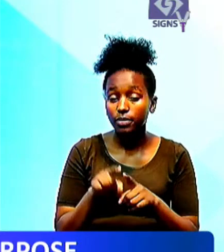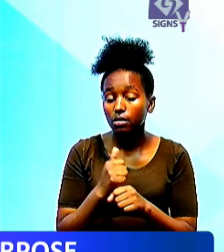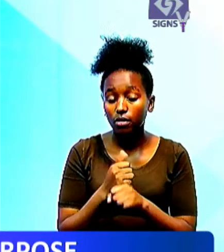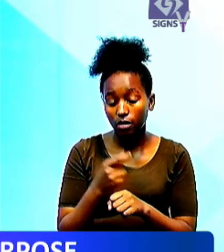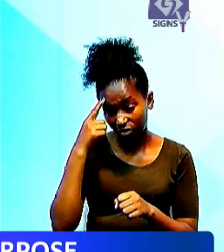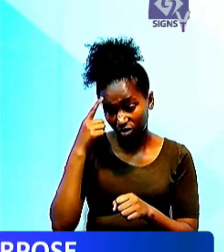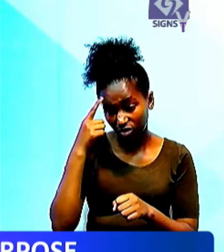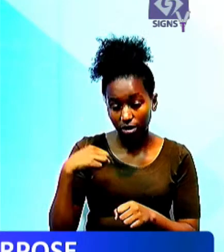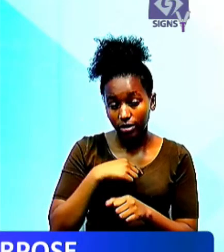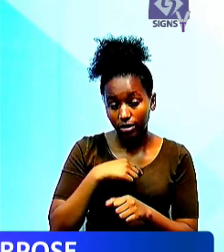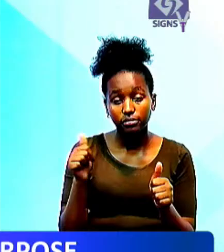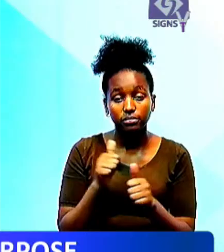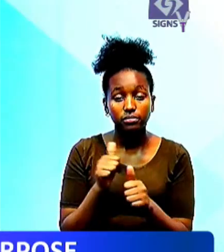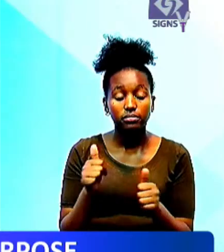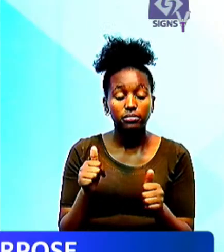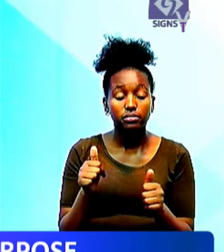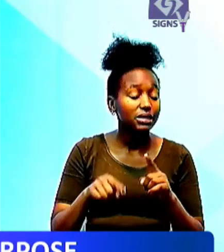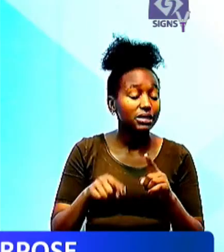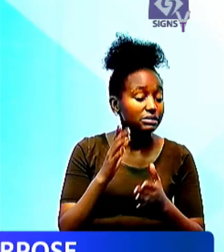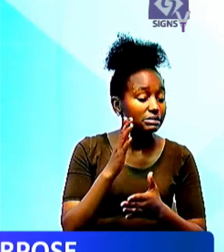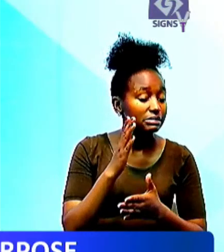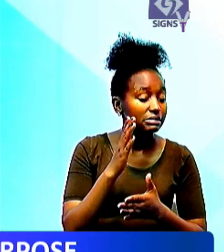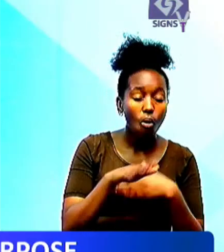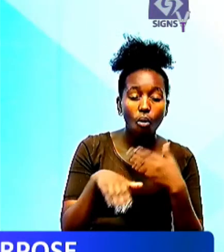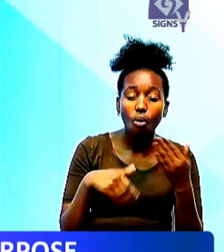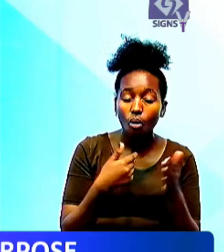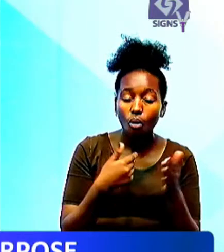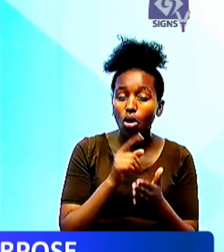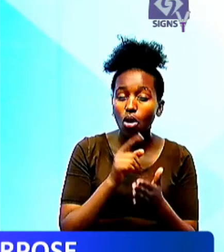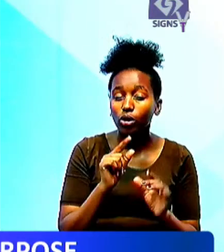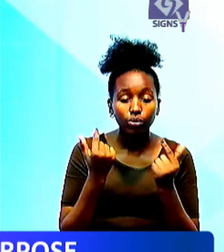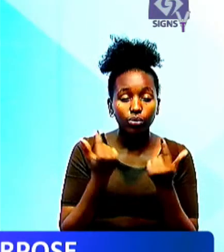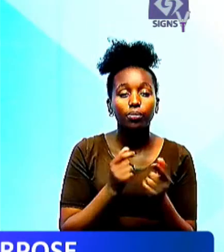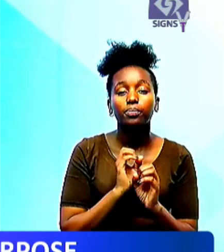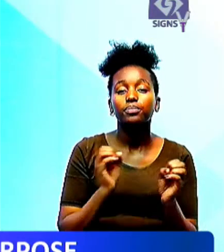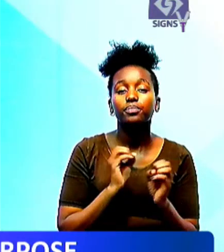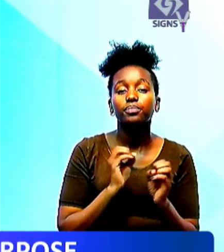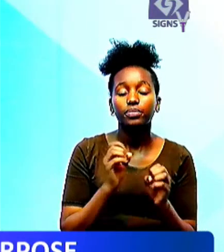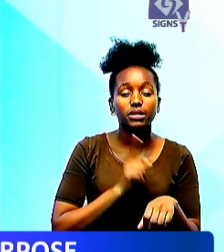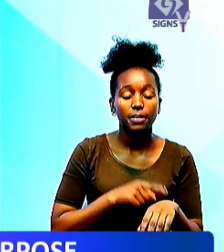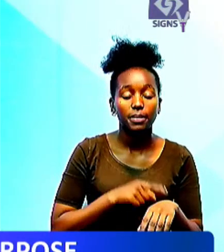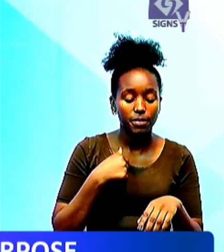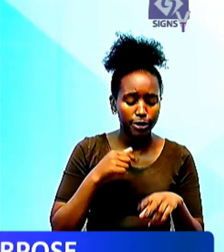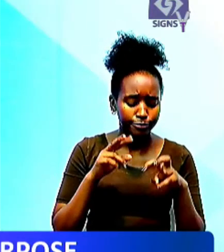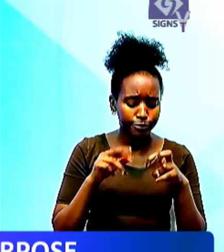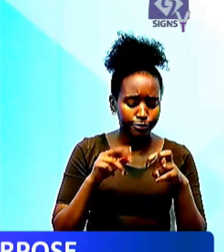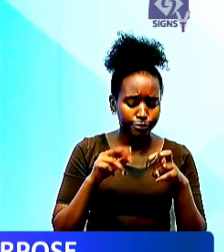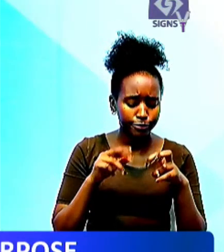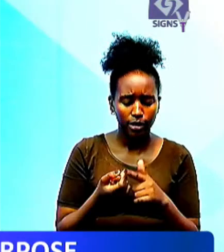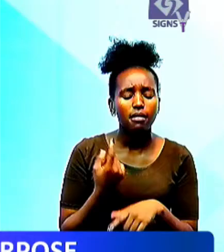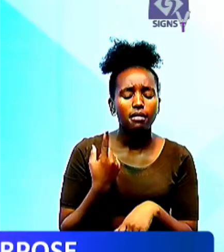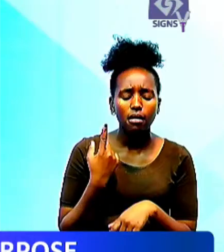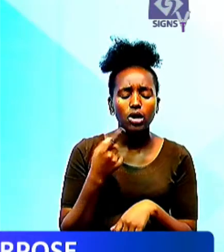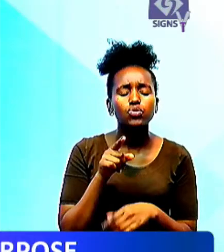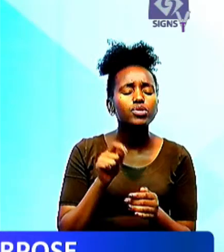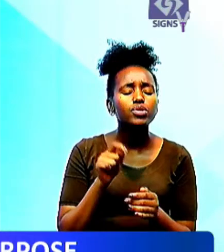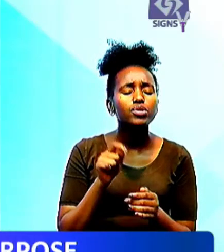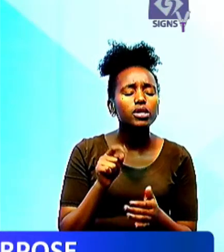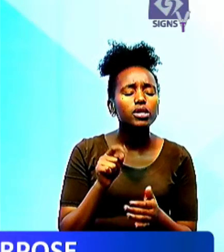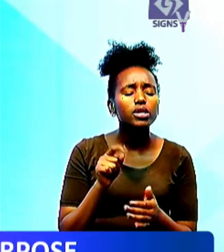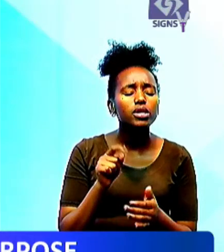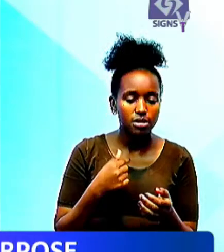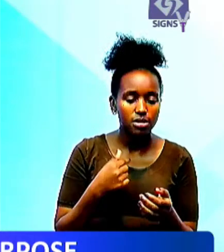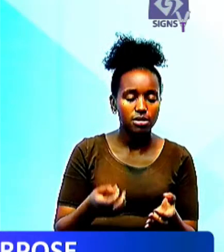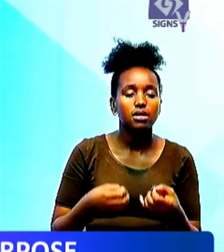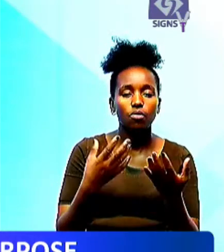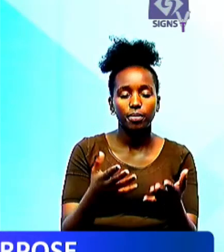works for the other person. So when I do that assessment, I can tell this is what you want. So that's the kind of the offerings that we